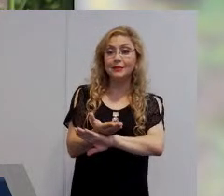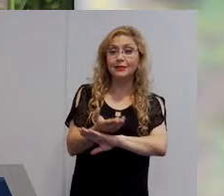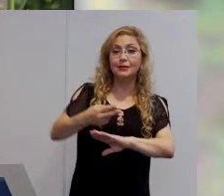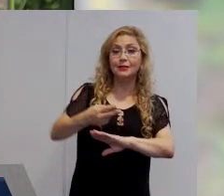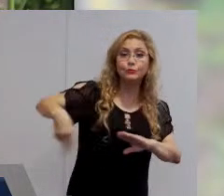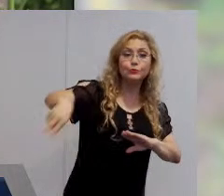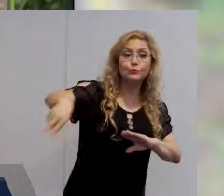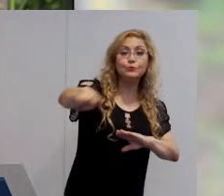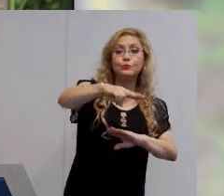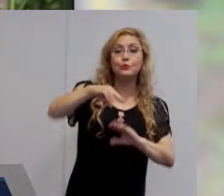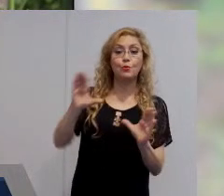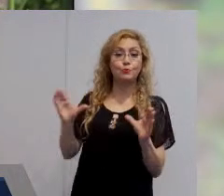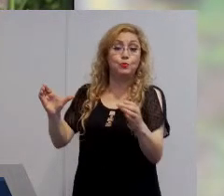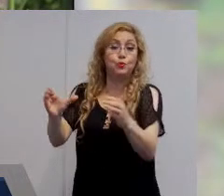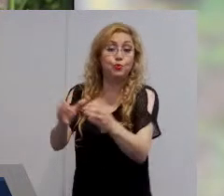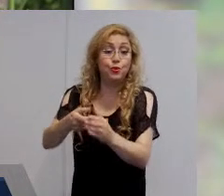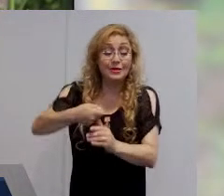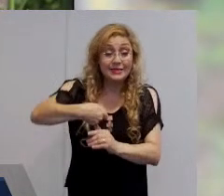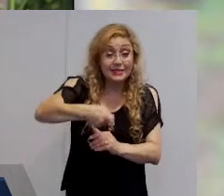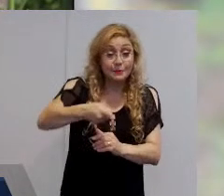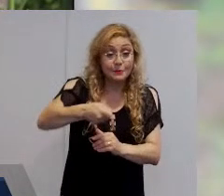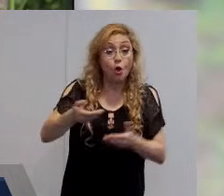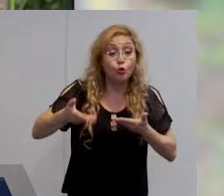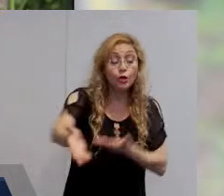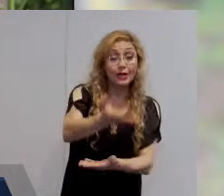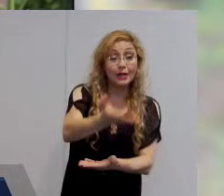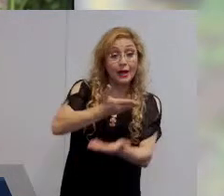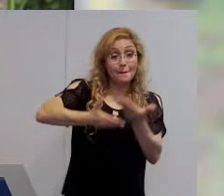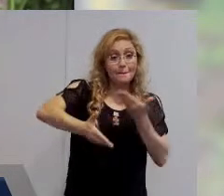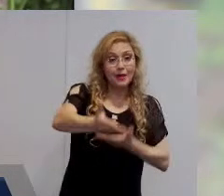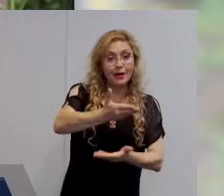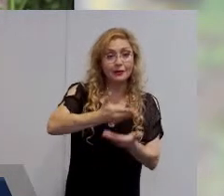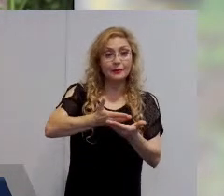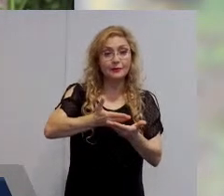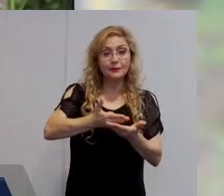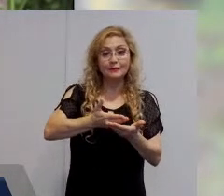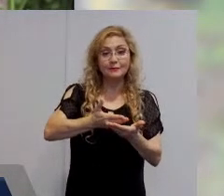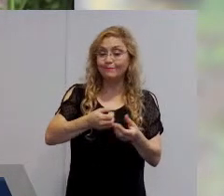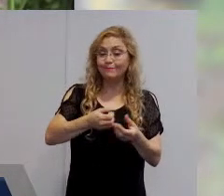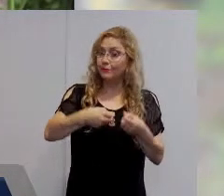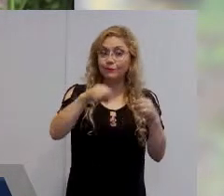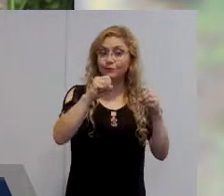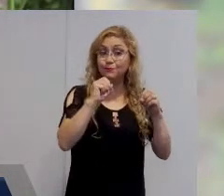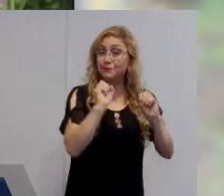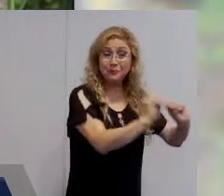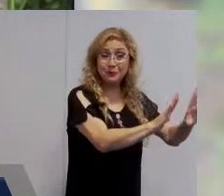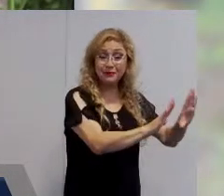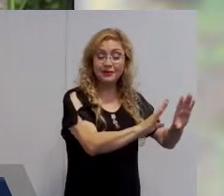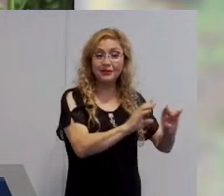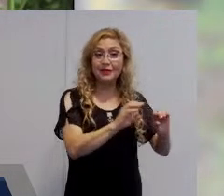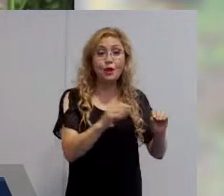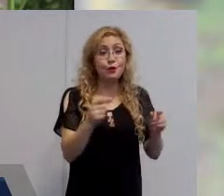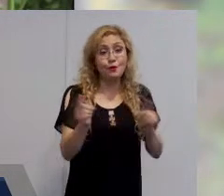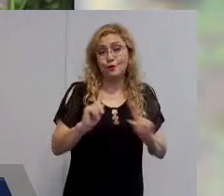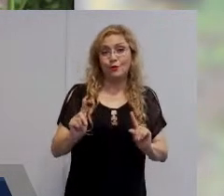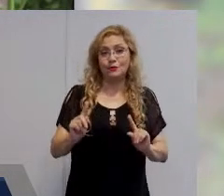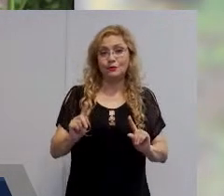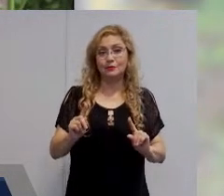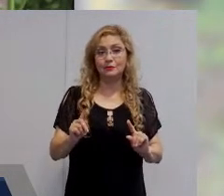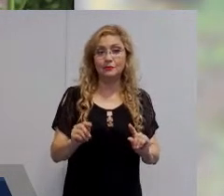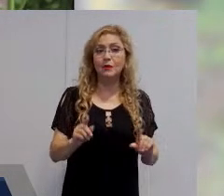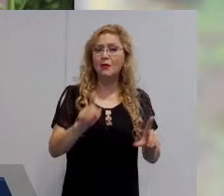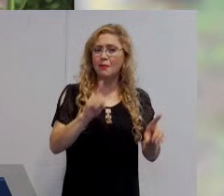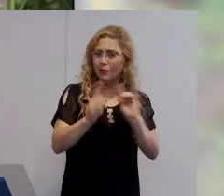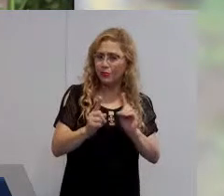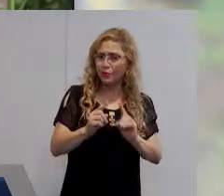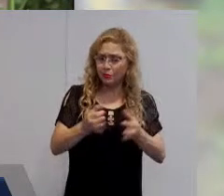the traditional seed industry asks for, to exchange seeds and not leave them as a sort of commodity based